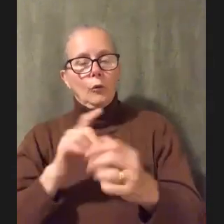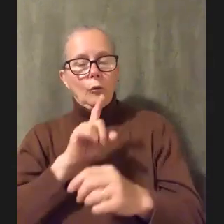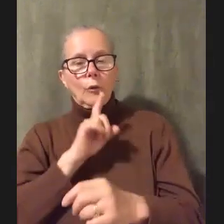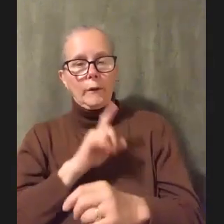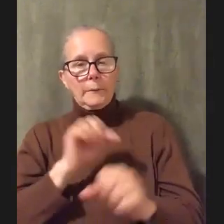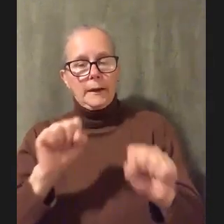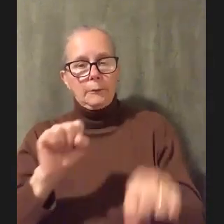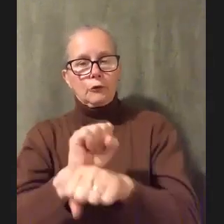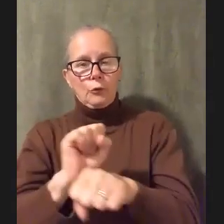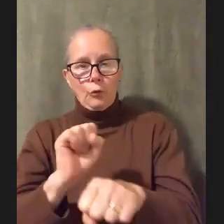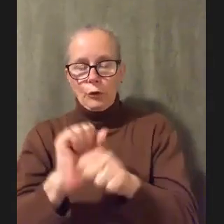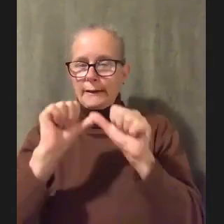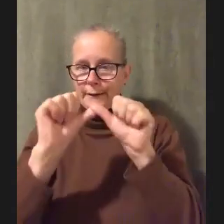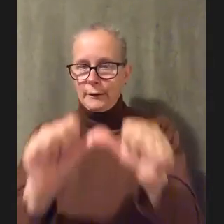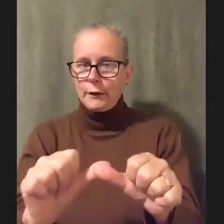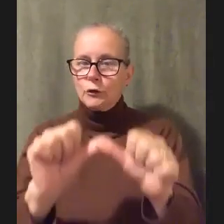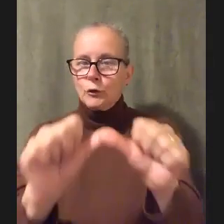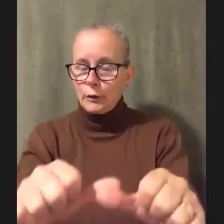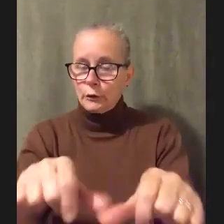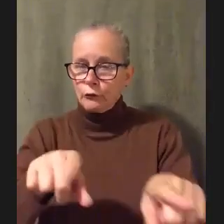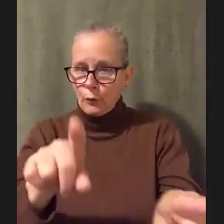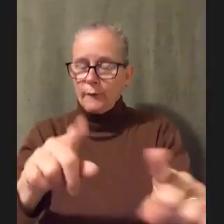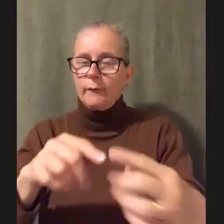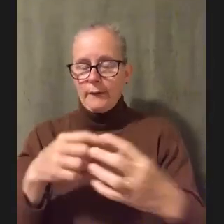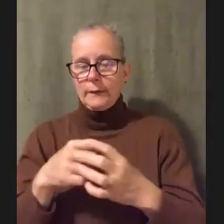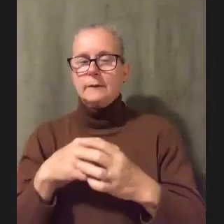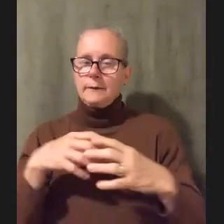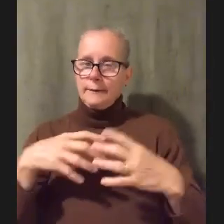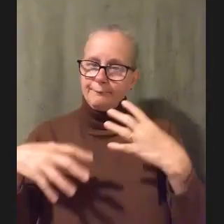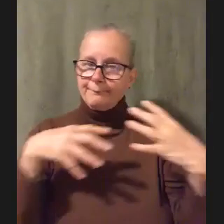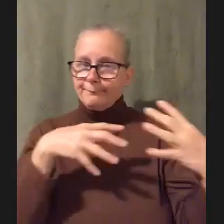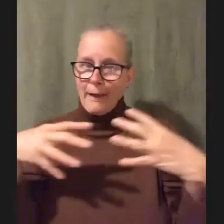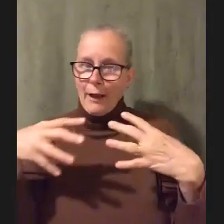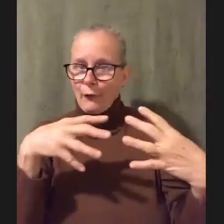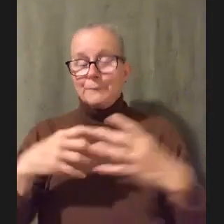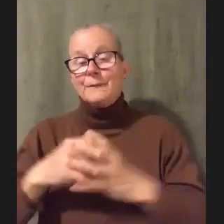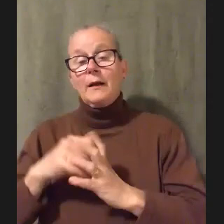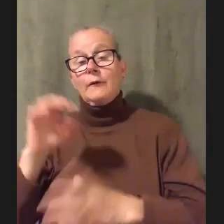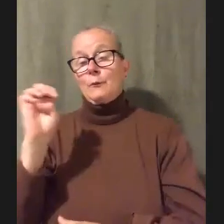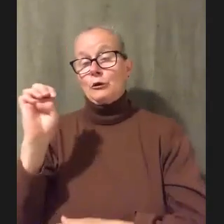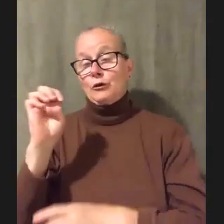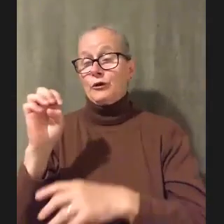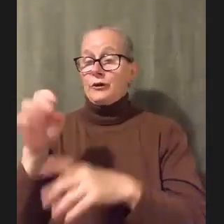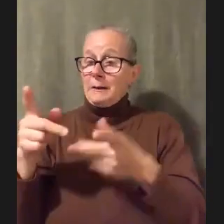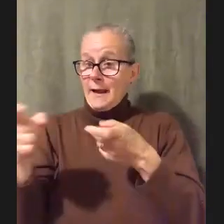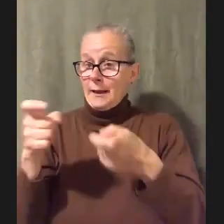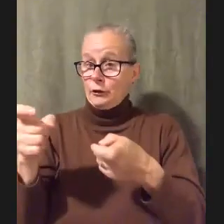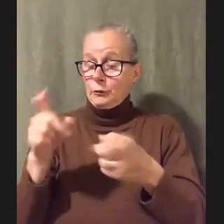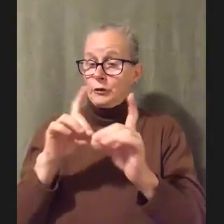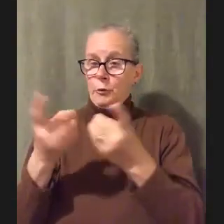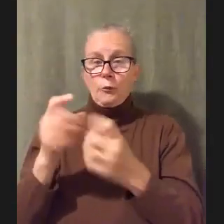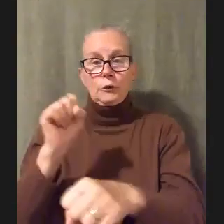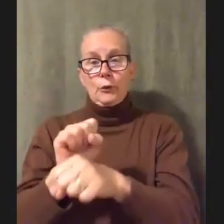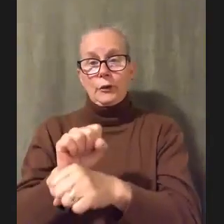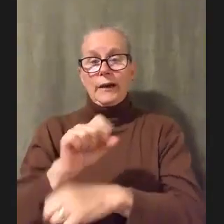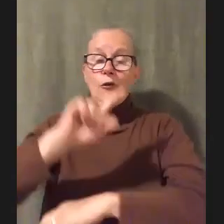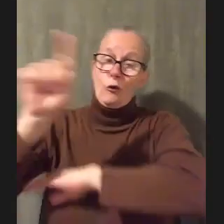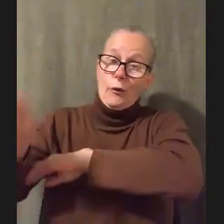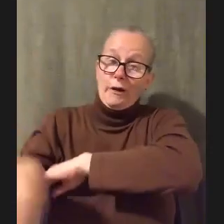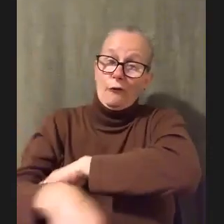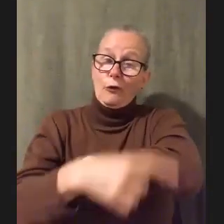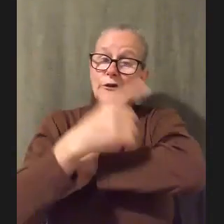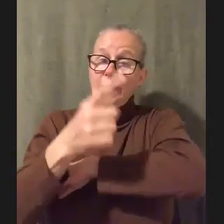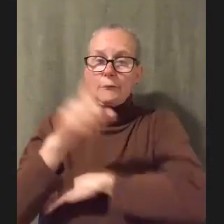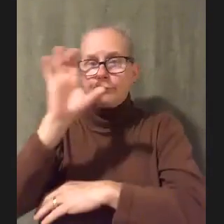our operations going on many fronts. Our emergency management department is working 24/7 to secure PPE